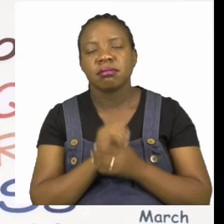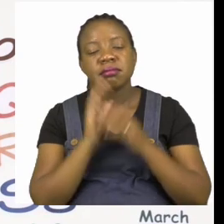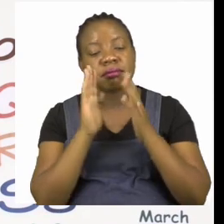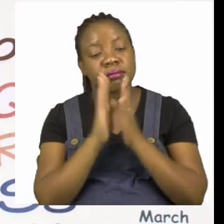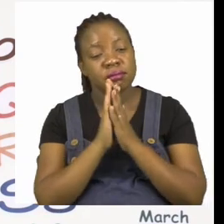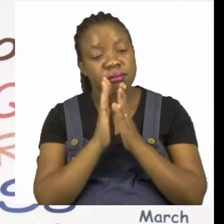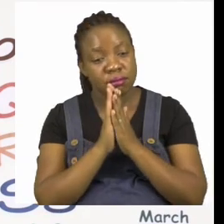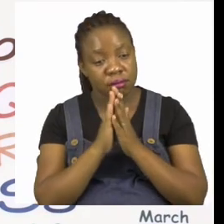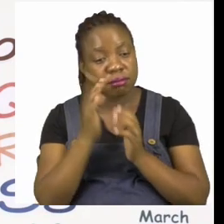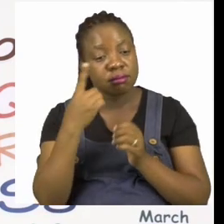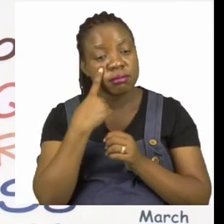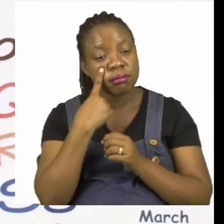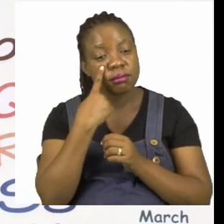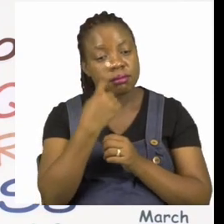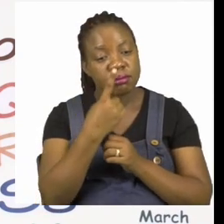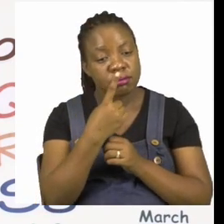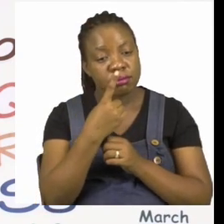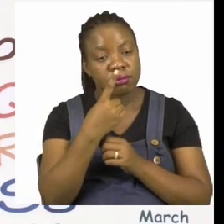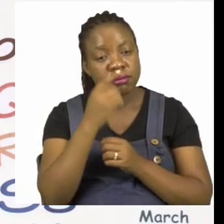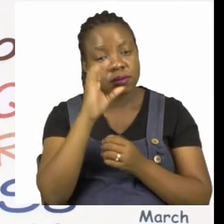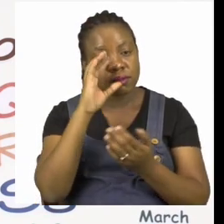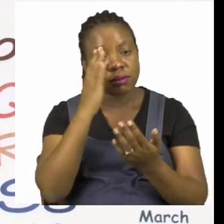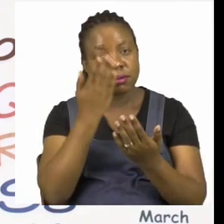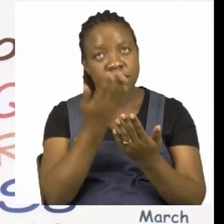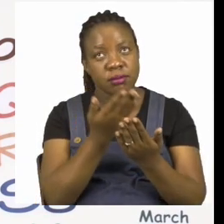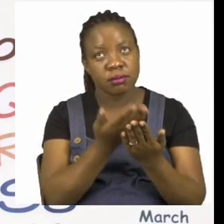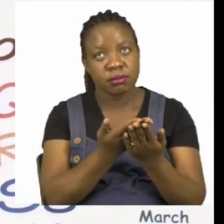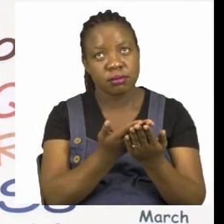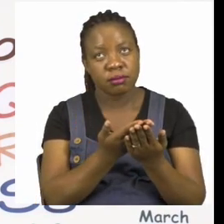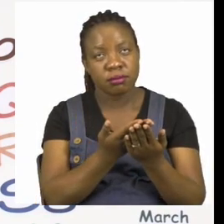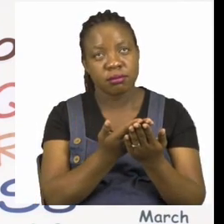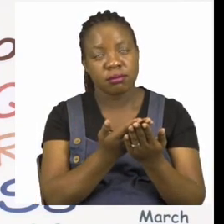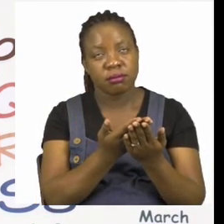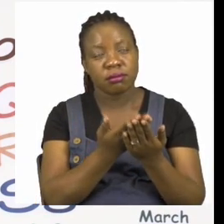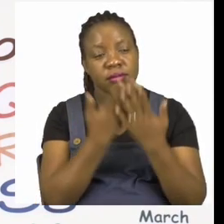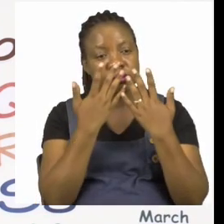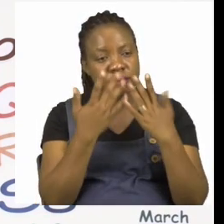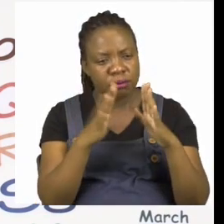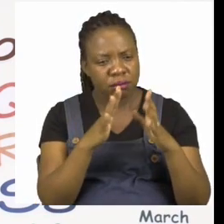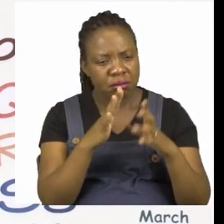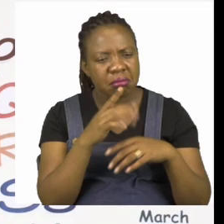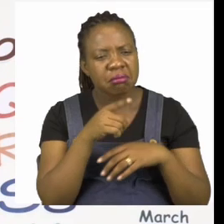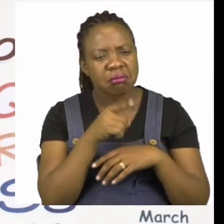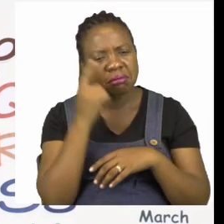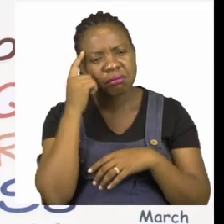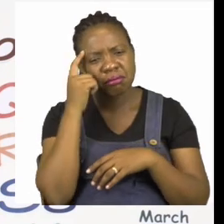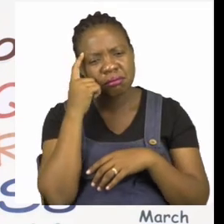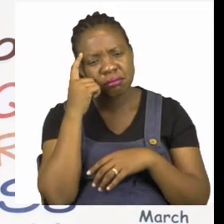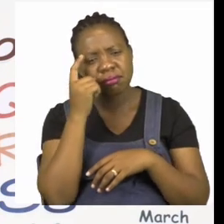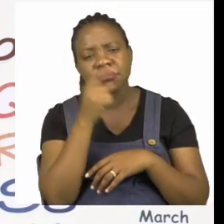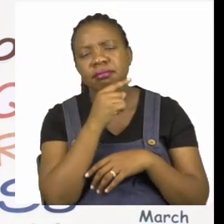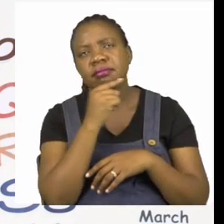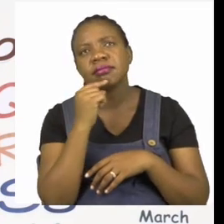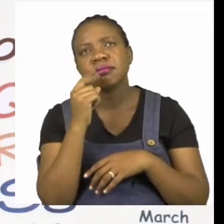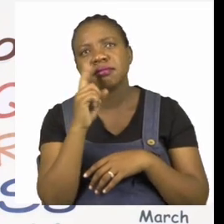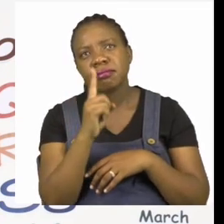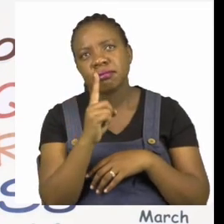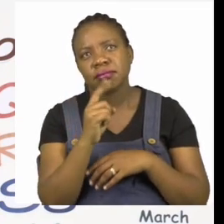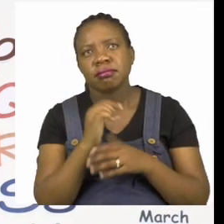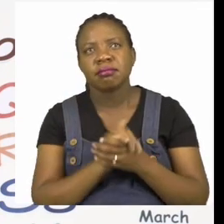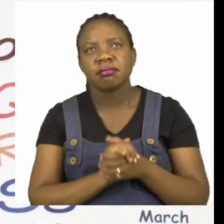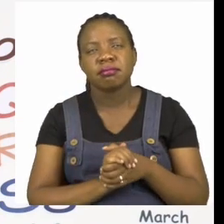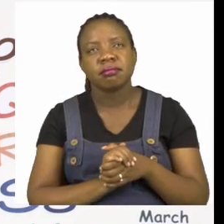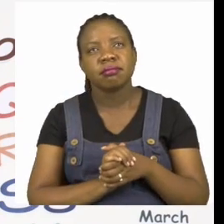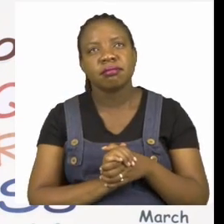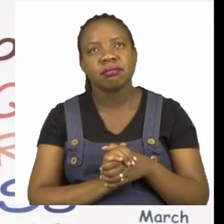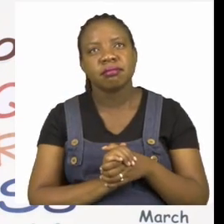did on or in your exercise when you're filling in the rest. Now, for the second part of your exercise,